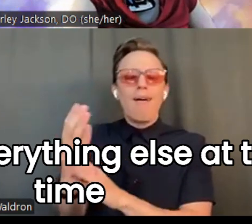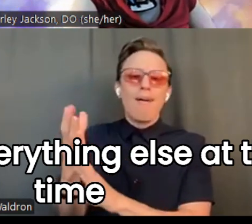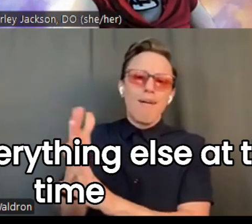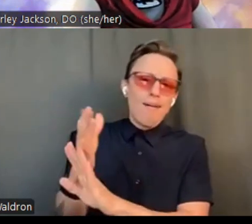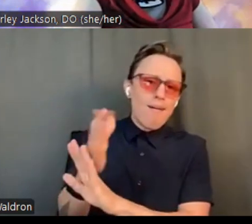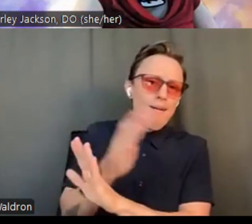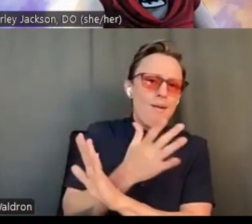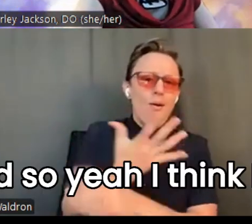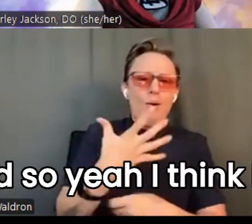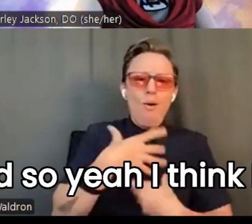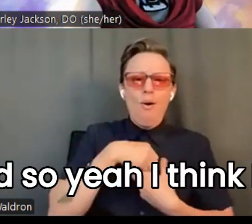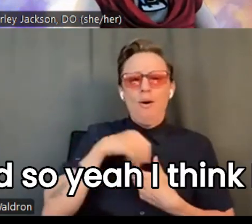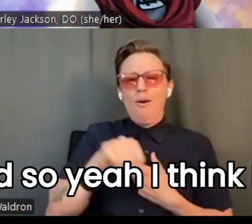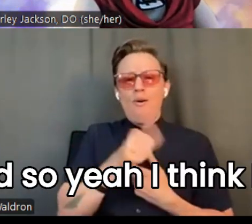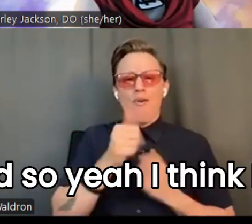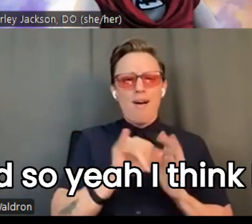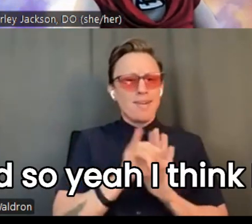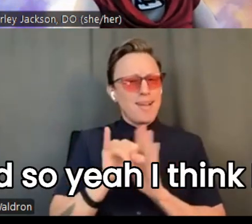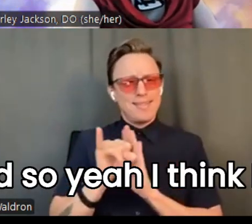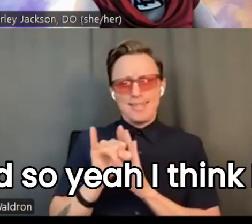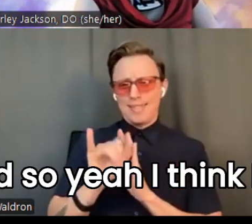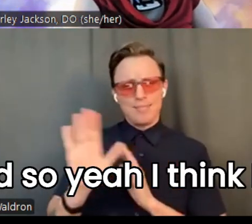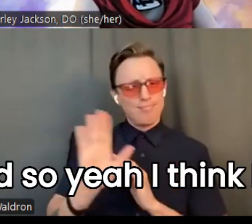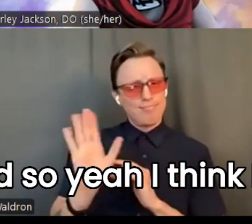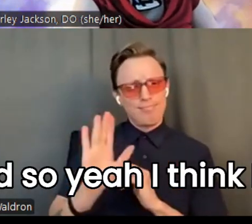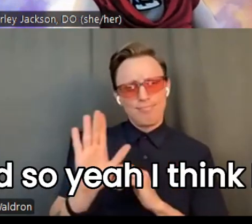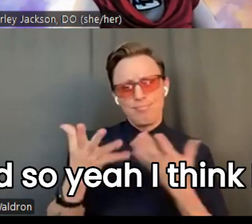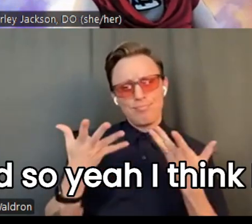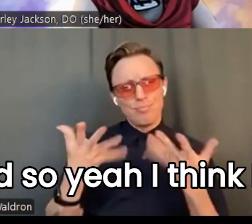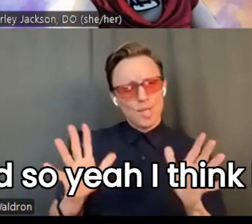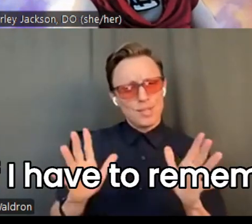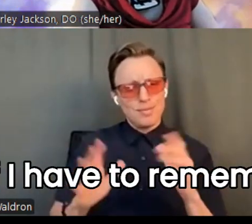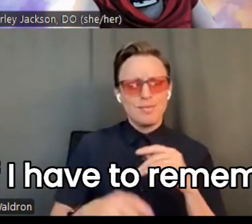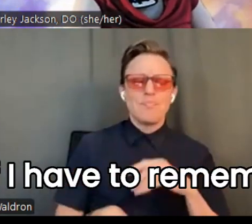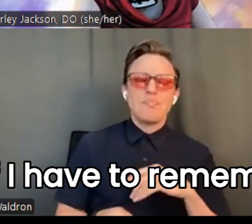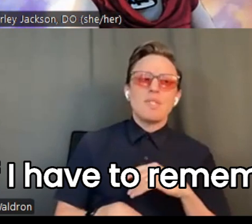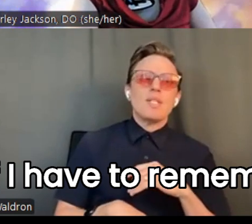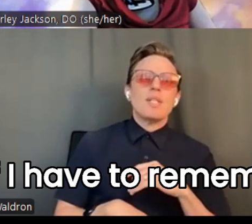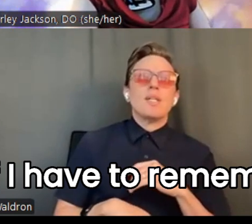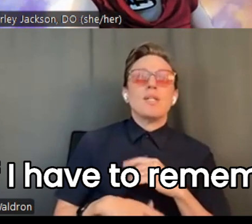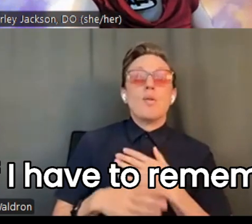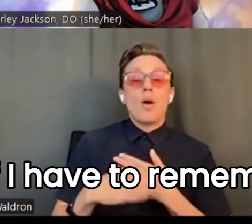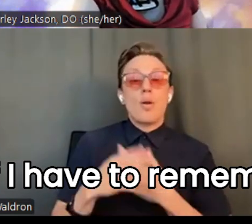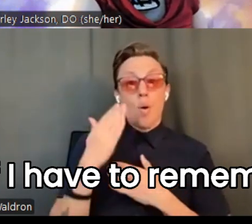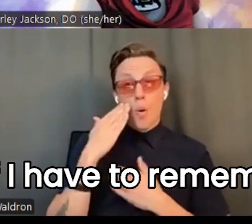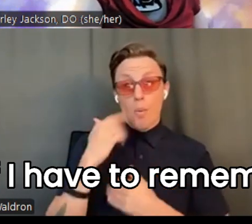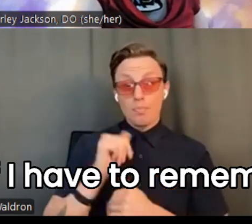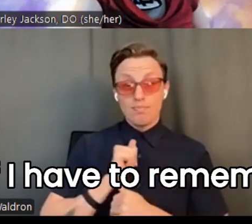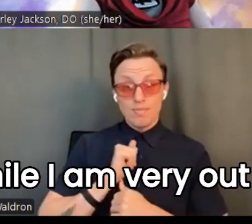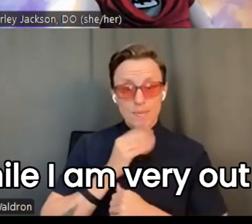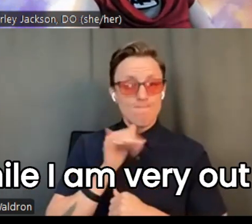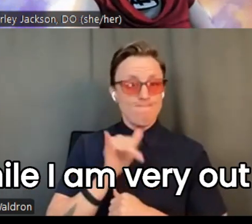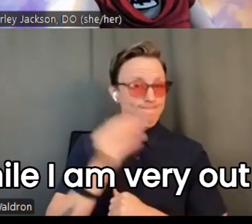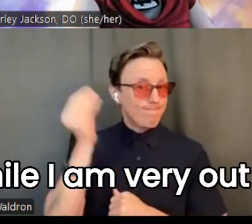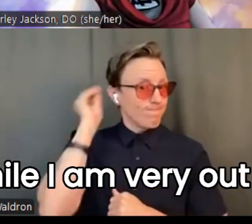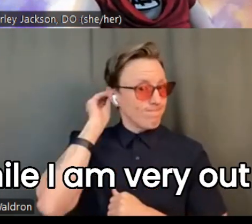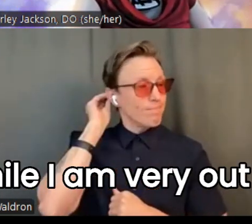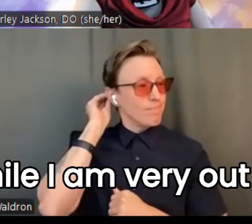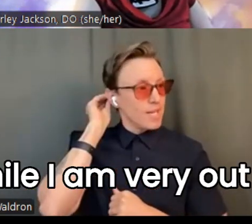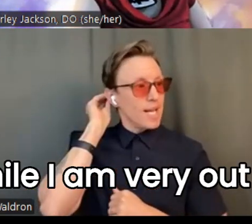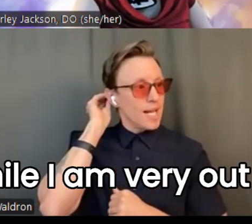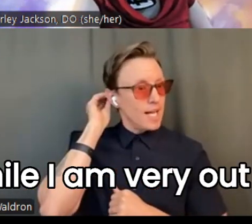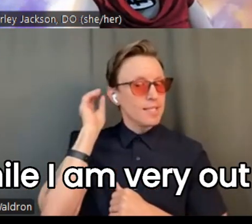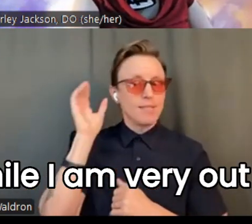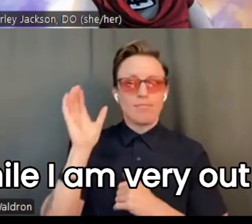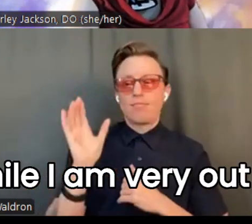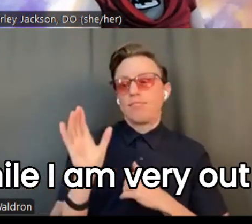same time. Um, and so, yeah, I think I know for myself, I have to remember that while I